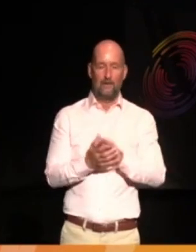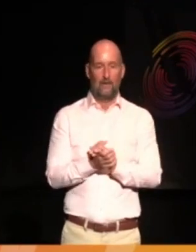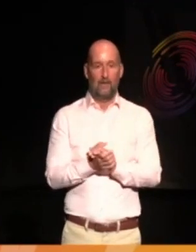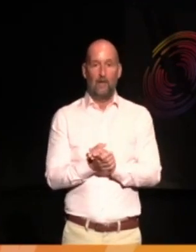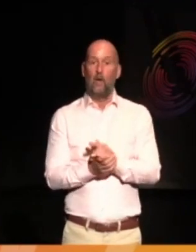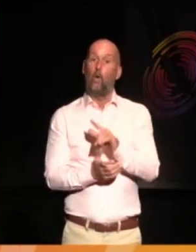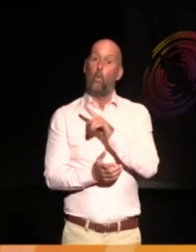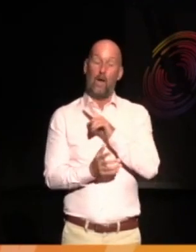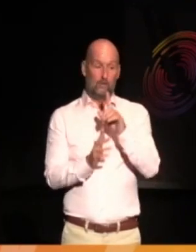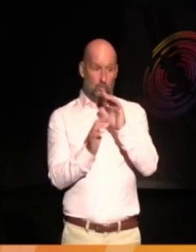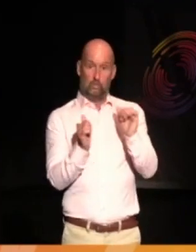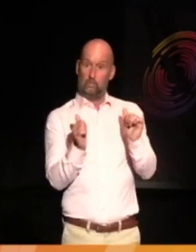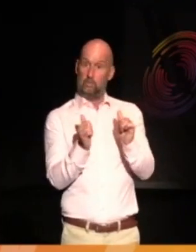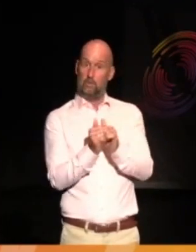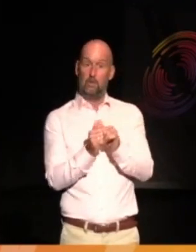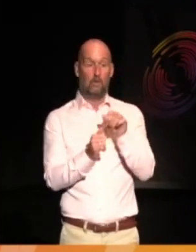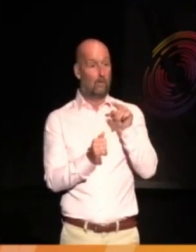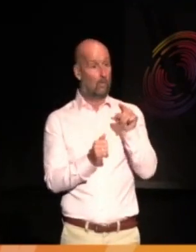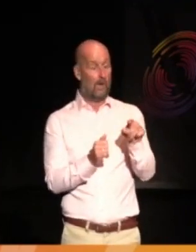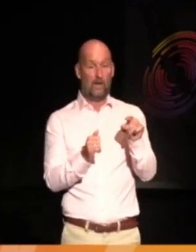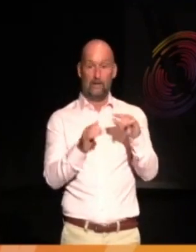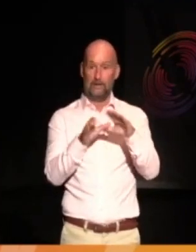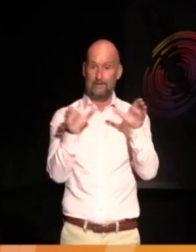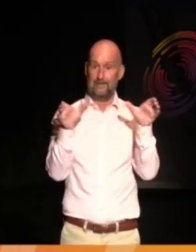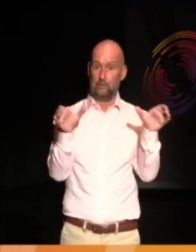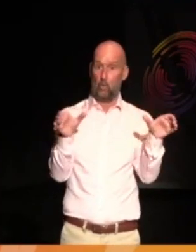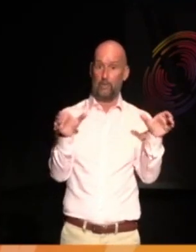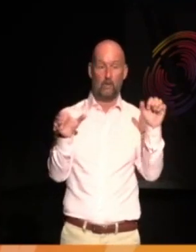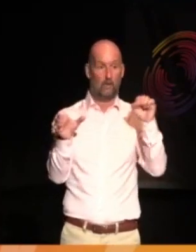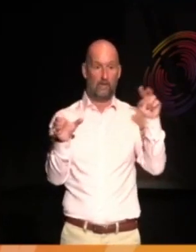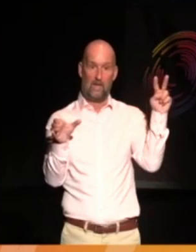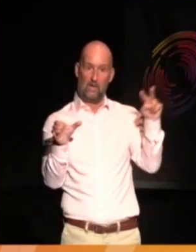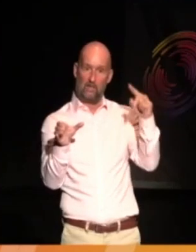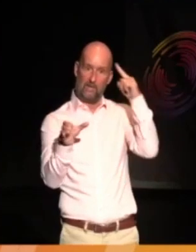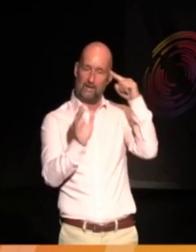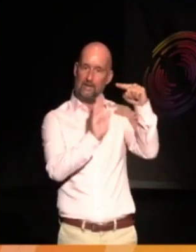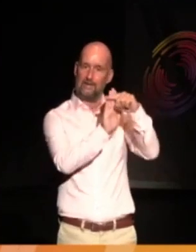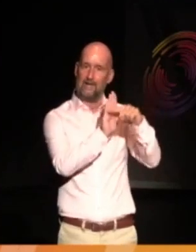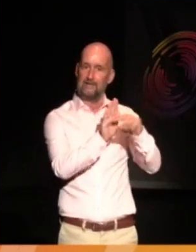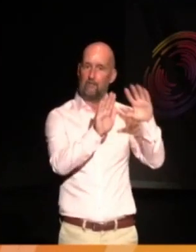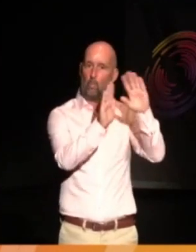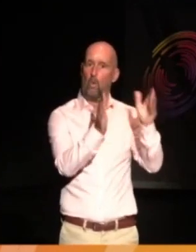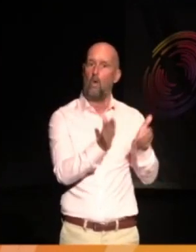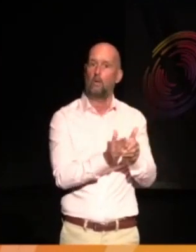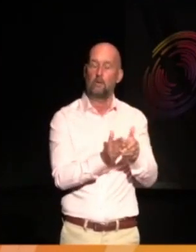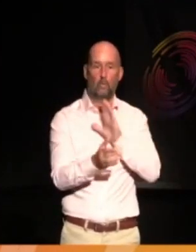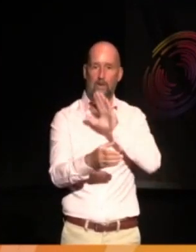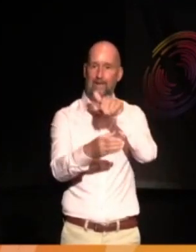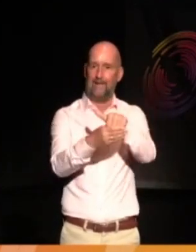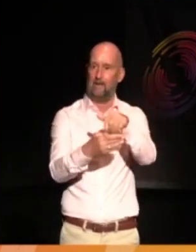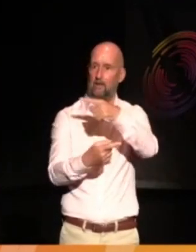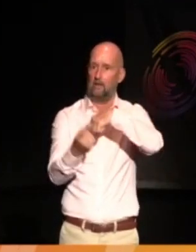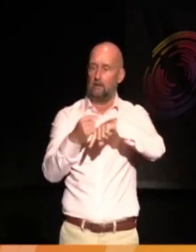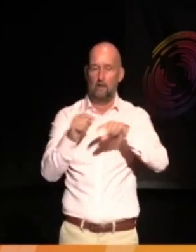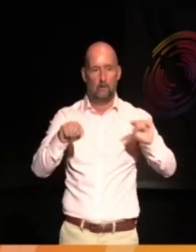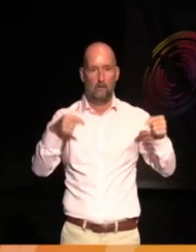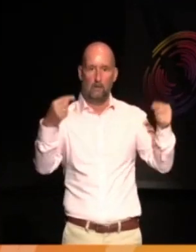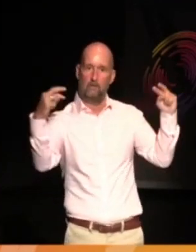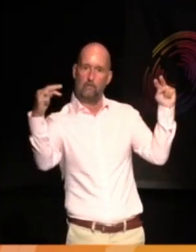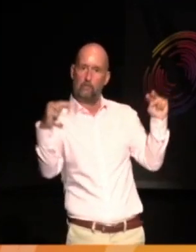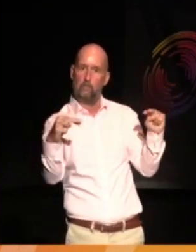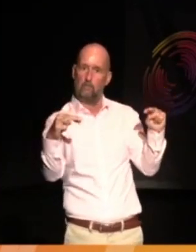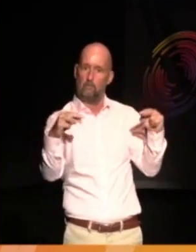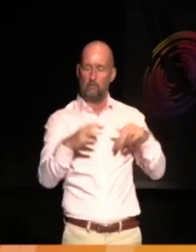to confirm that thing of dystopias. Other people are thinking of this awful world in which we might live. And then in particular,